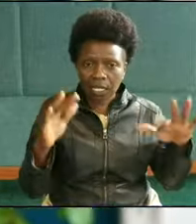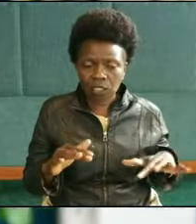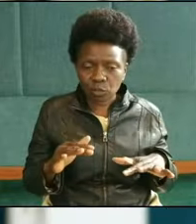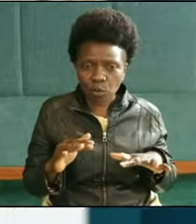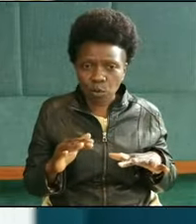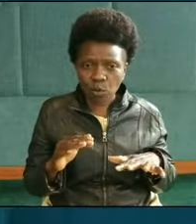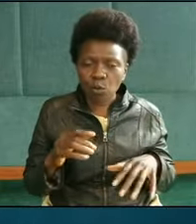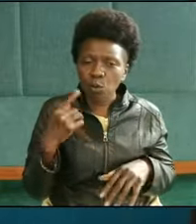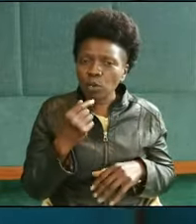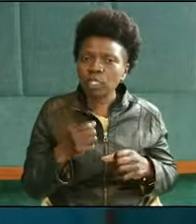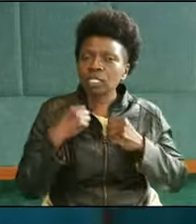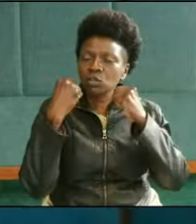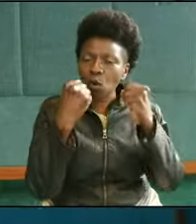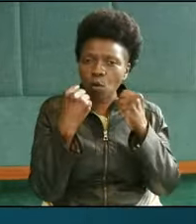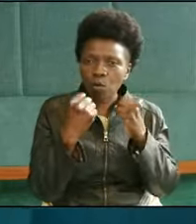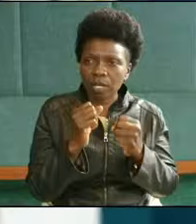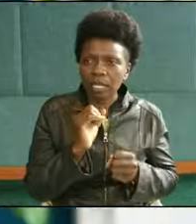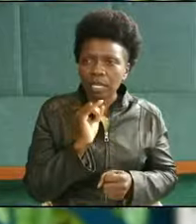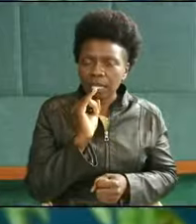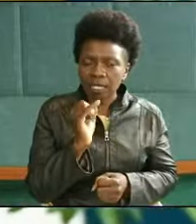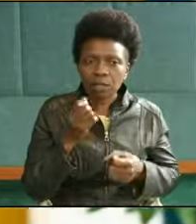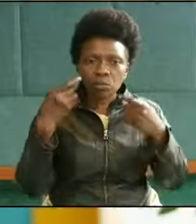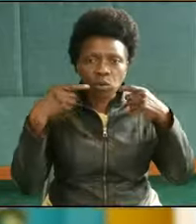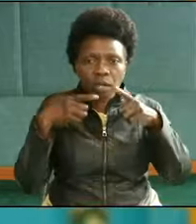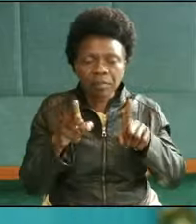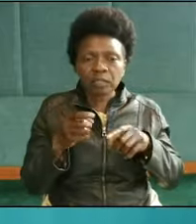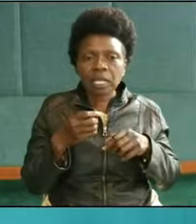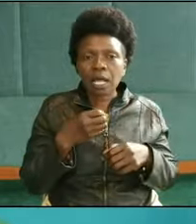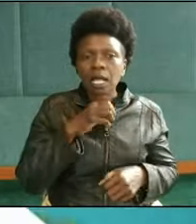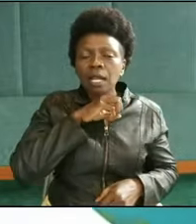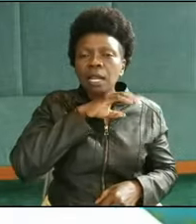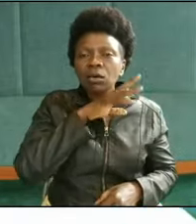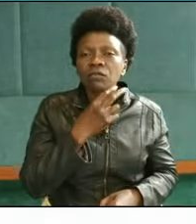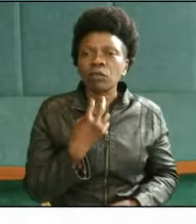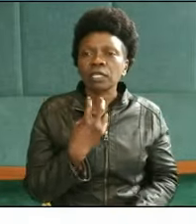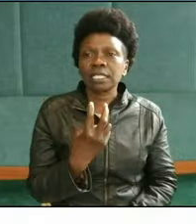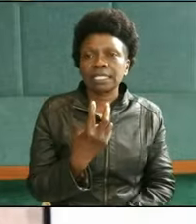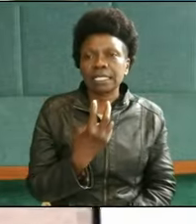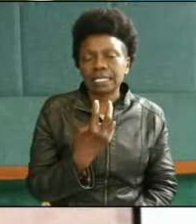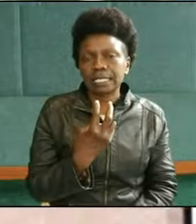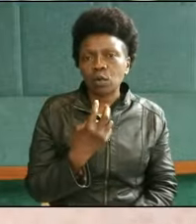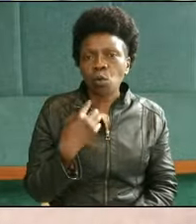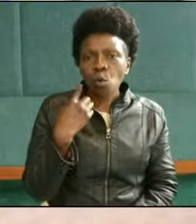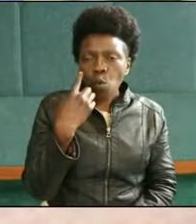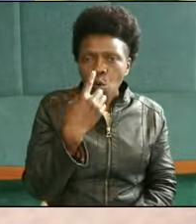angel, a strong one, is proclaiming with a loud voice,